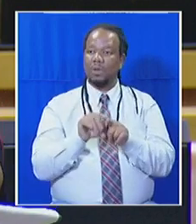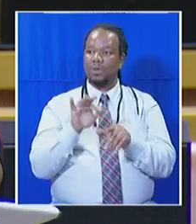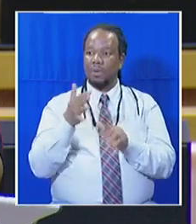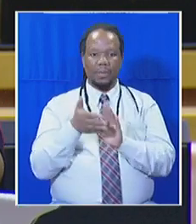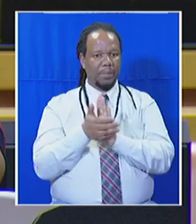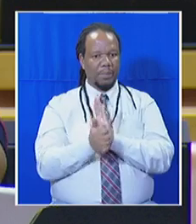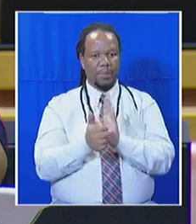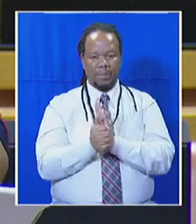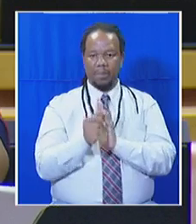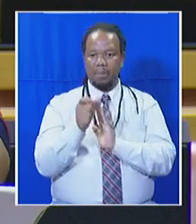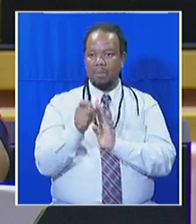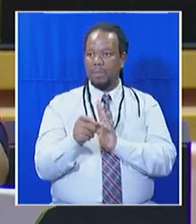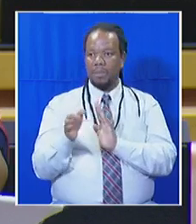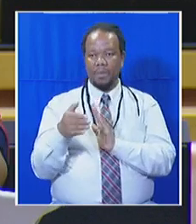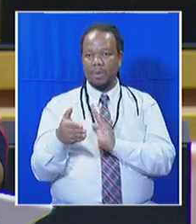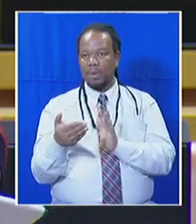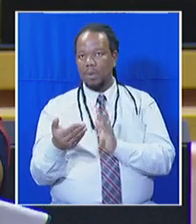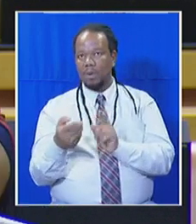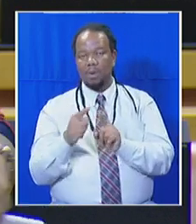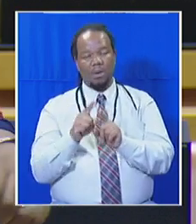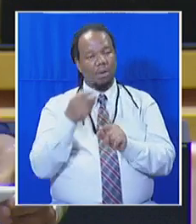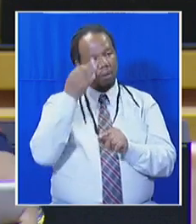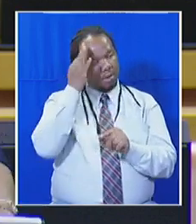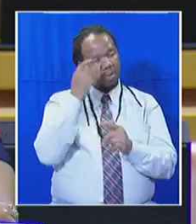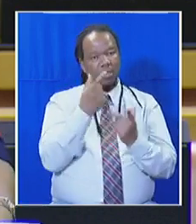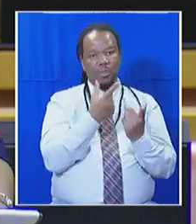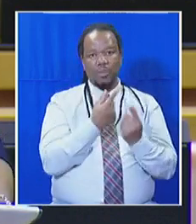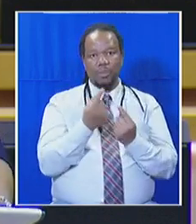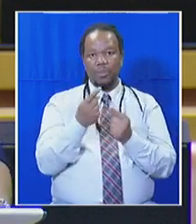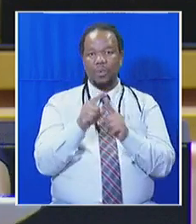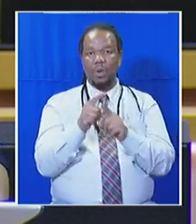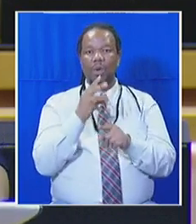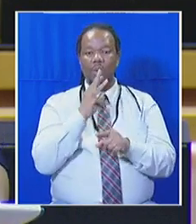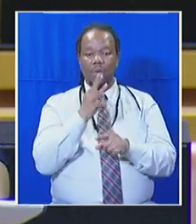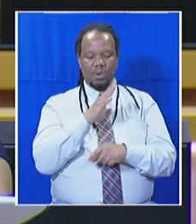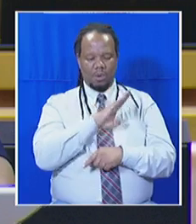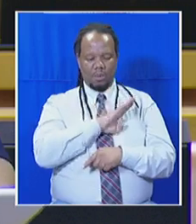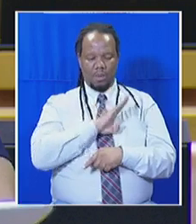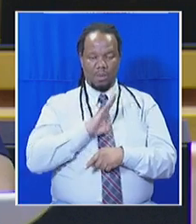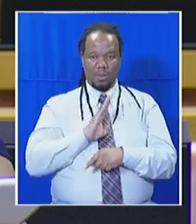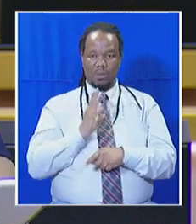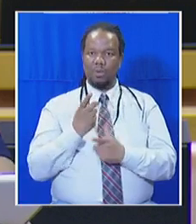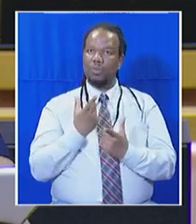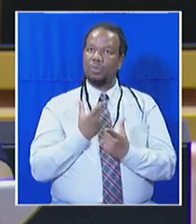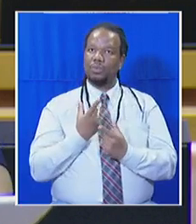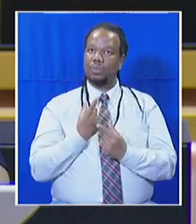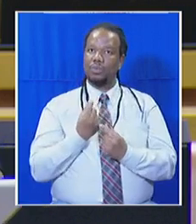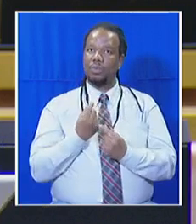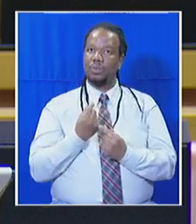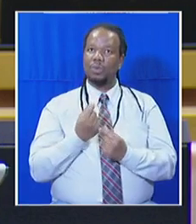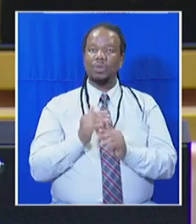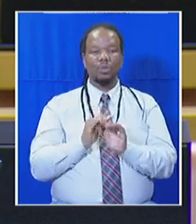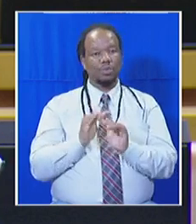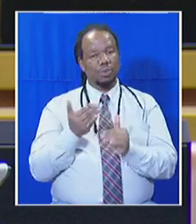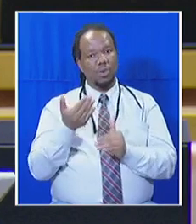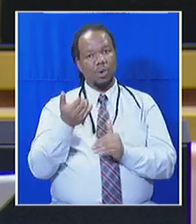capacity, what the state has are the water boards that have now come in and stepped in on the incapacity